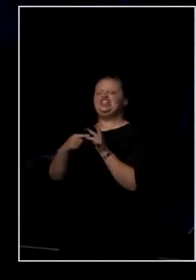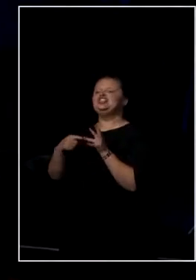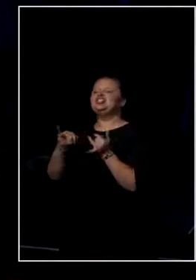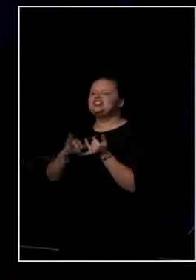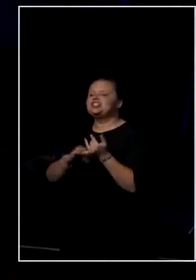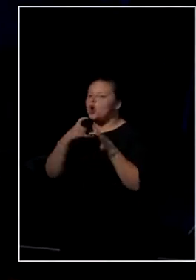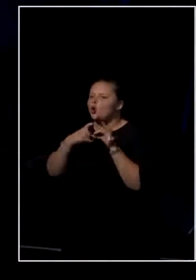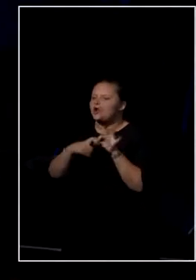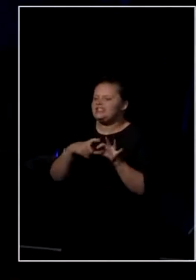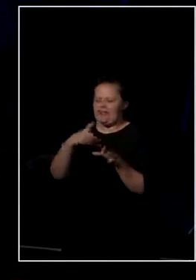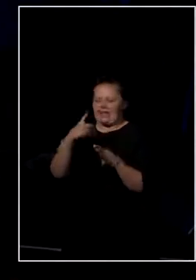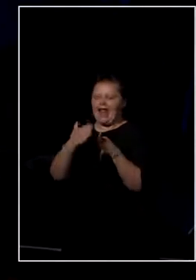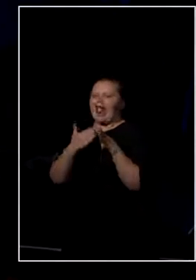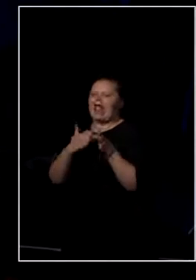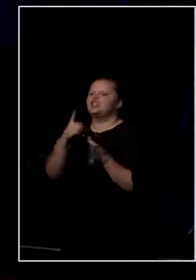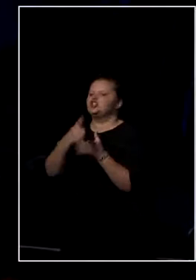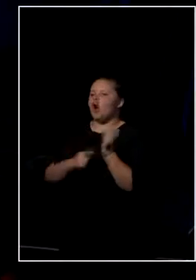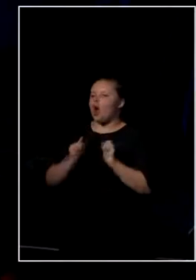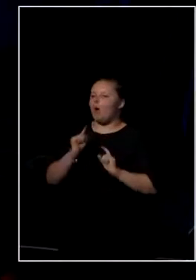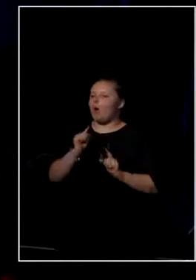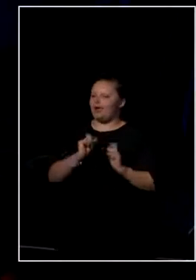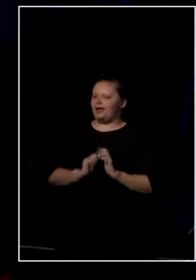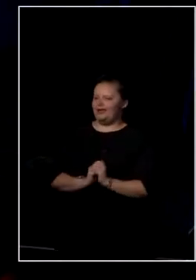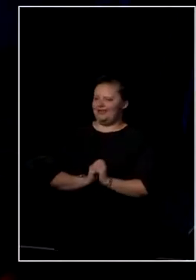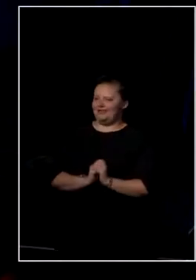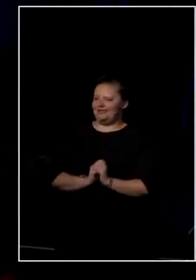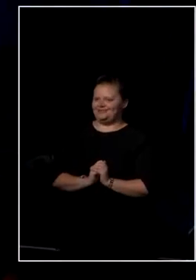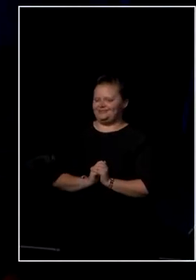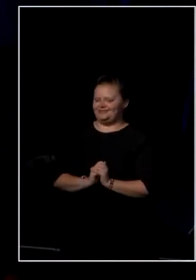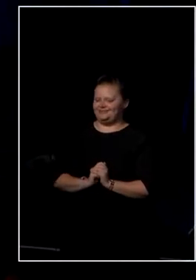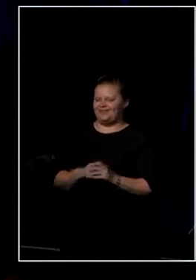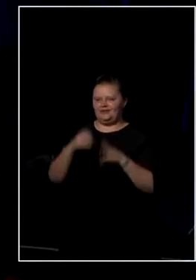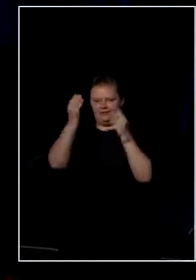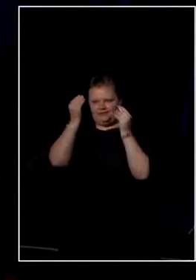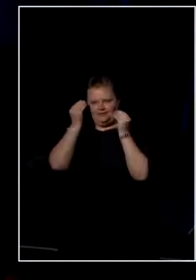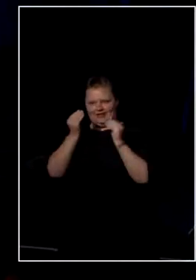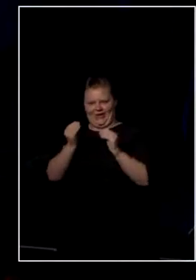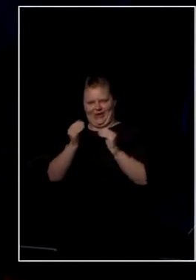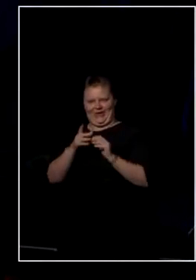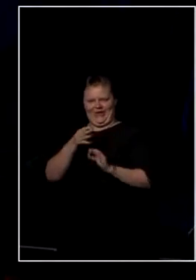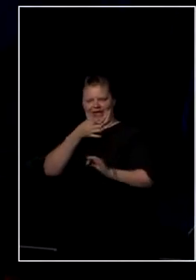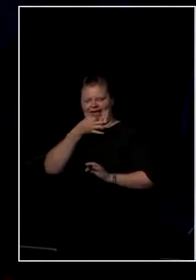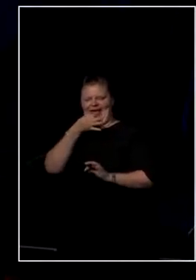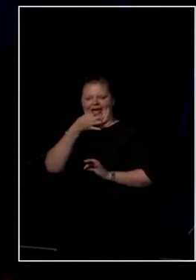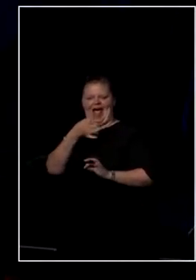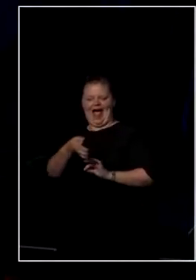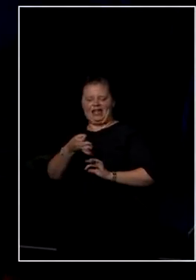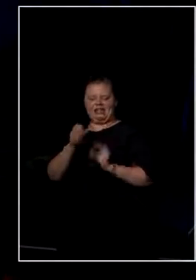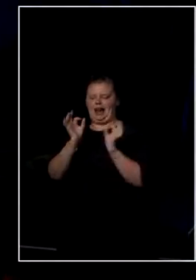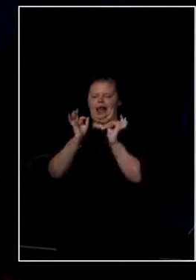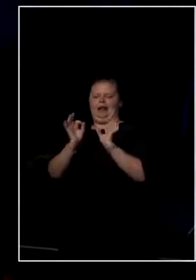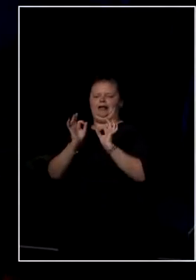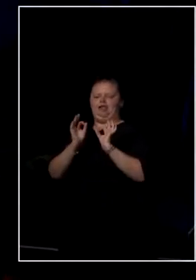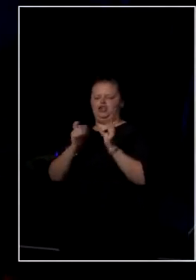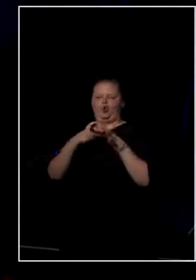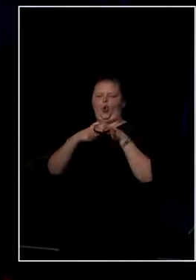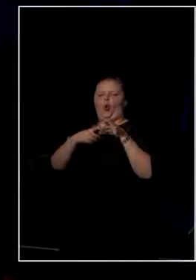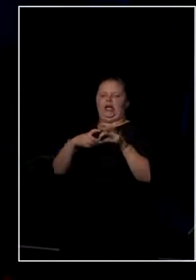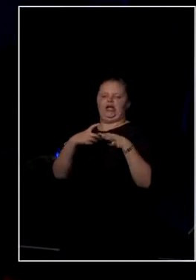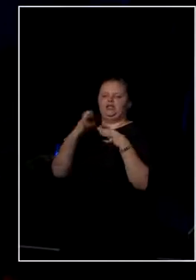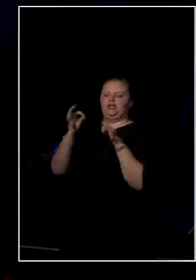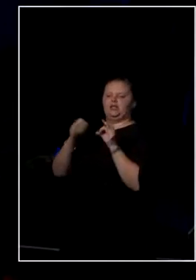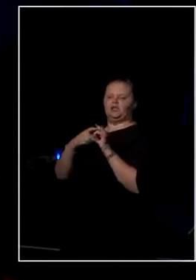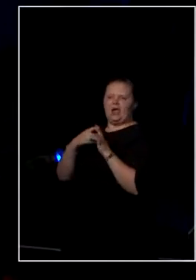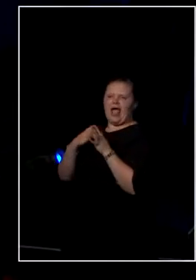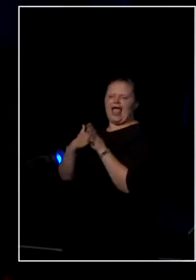question and facetious answers are yes, my favourite. Okay, just to let you know at home, Carly Findlay is asking a facetious question and requesting a facetious answer in response. What does that